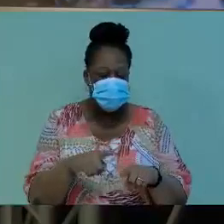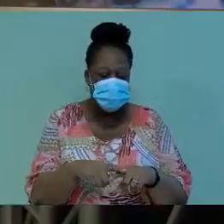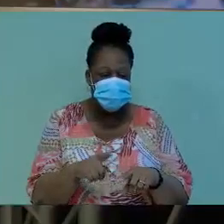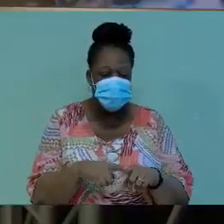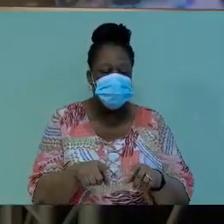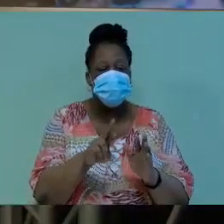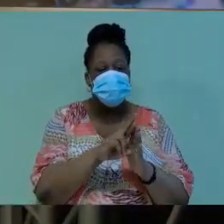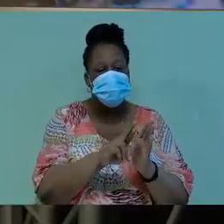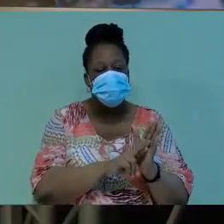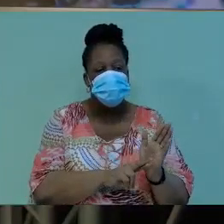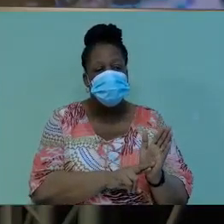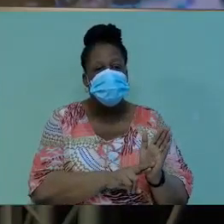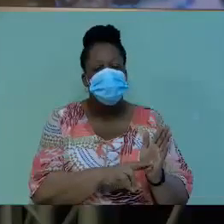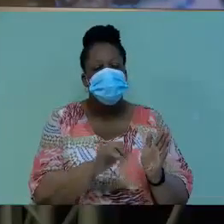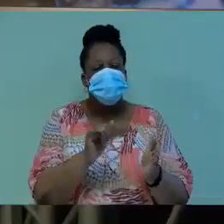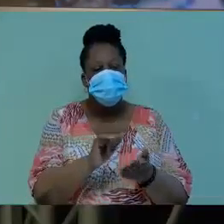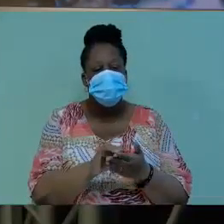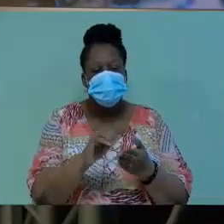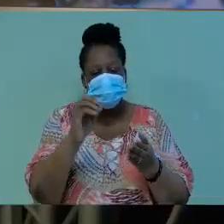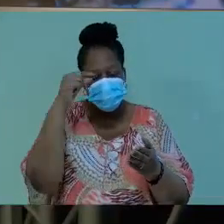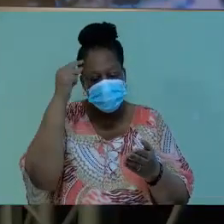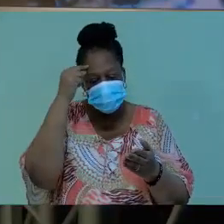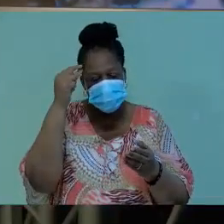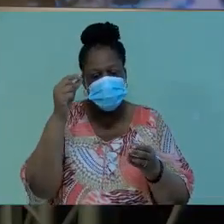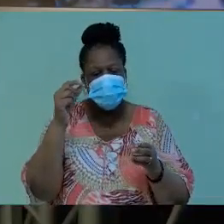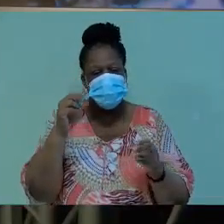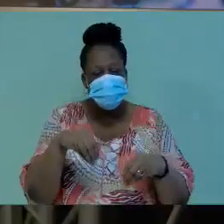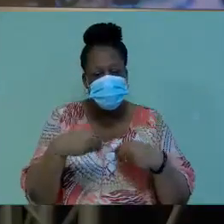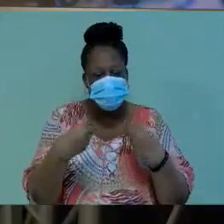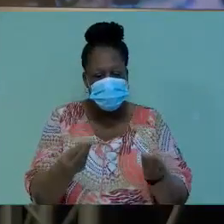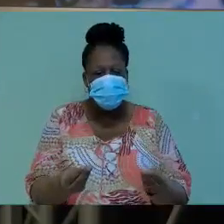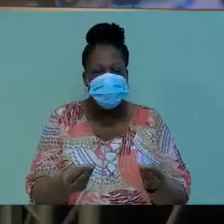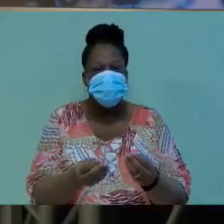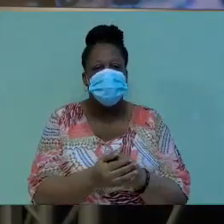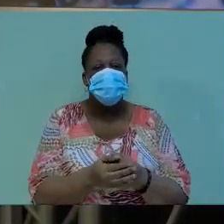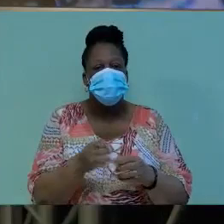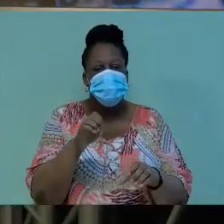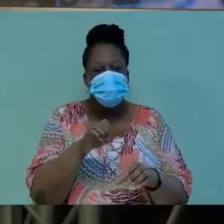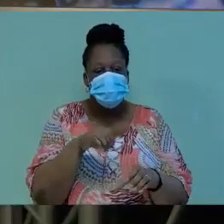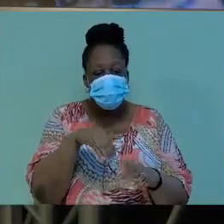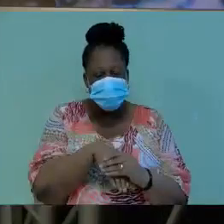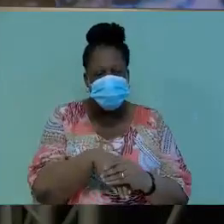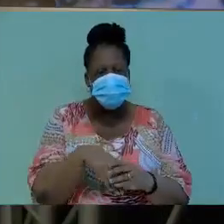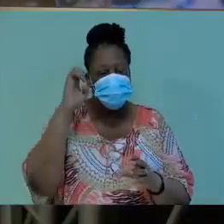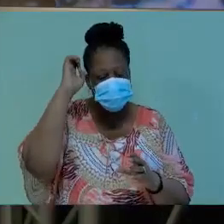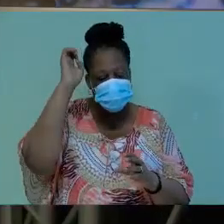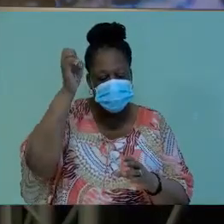government of St. Kitts and Nevis under the Emergency Powers Act, CAP